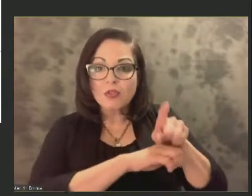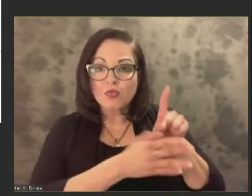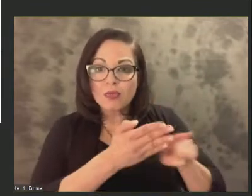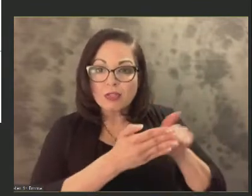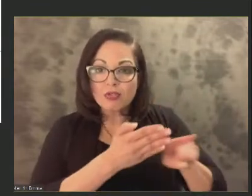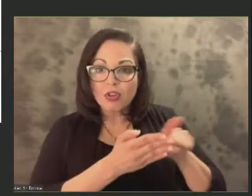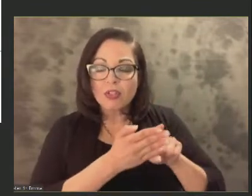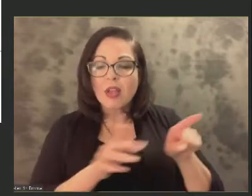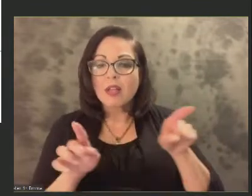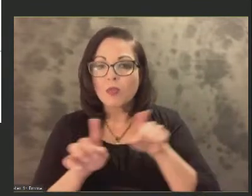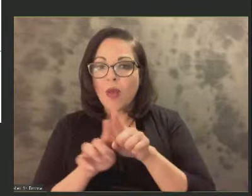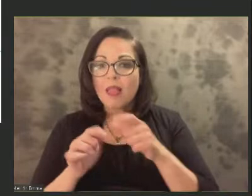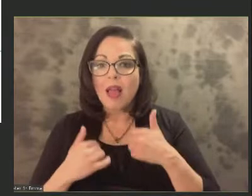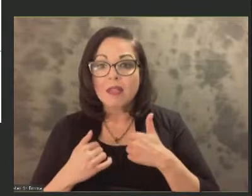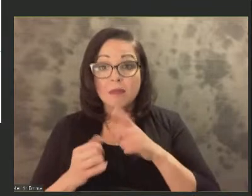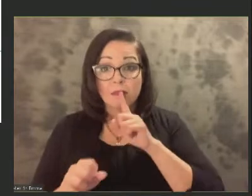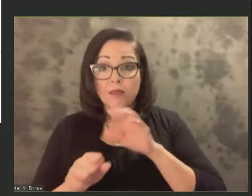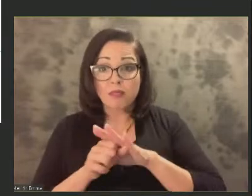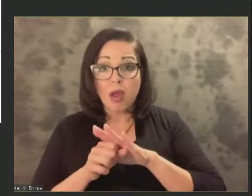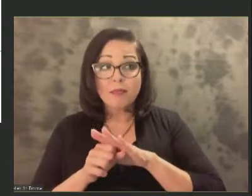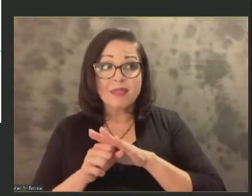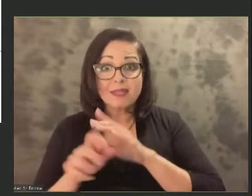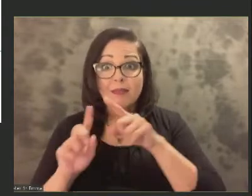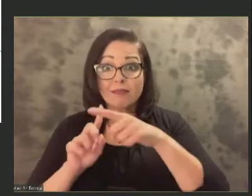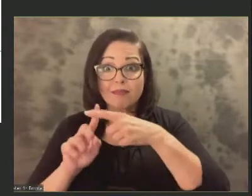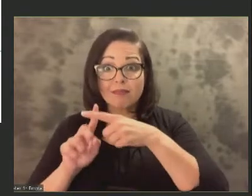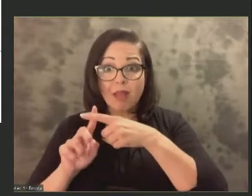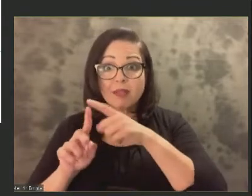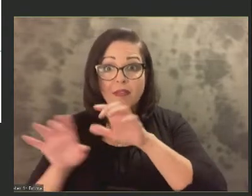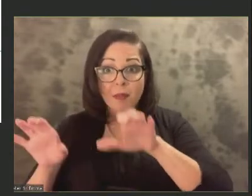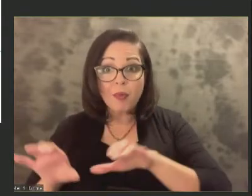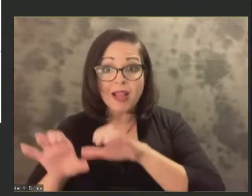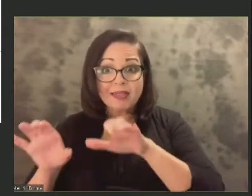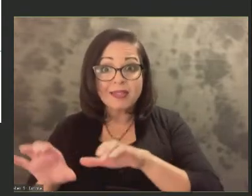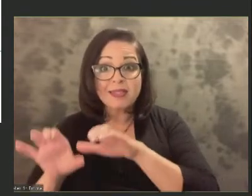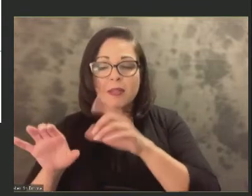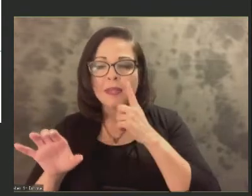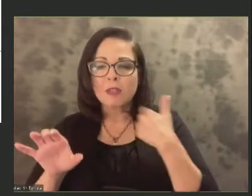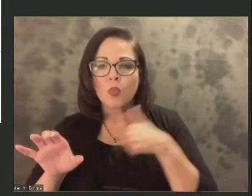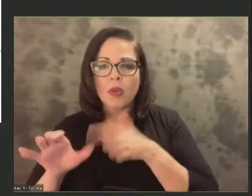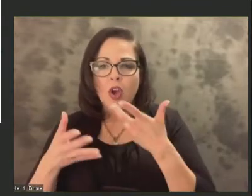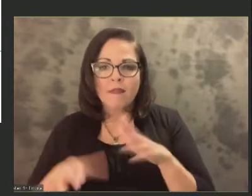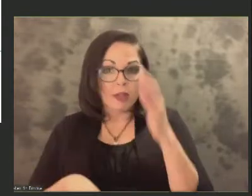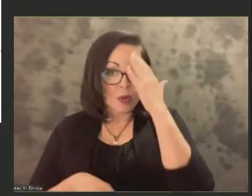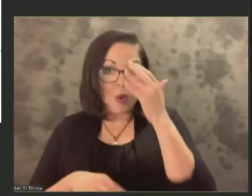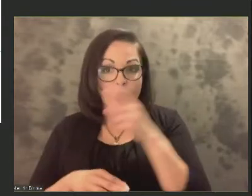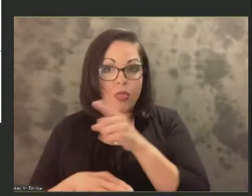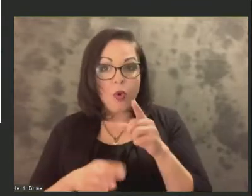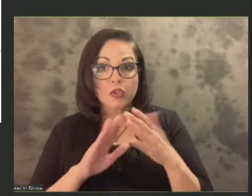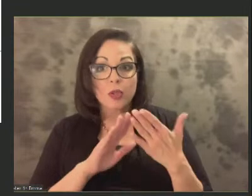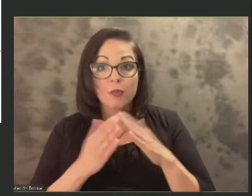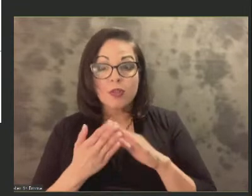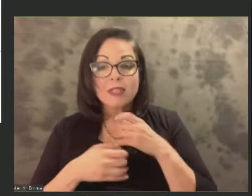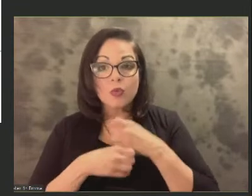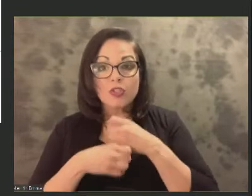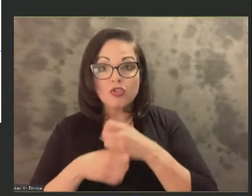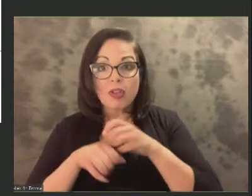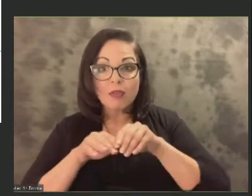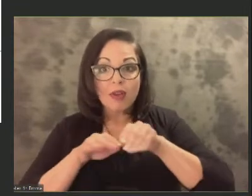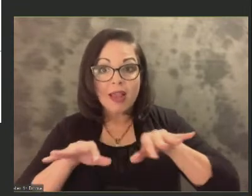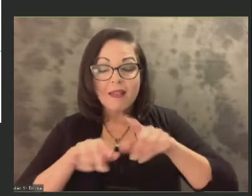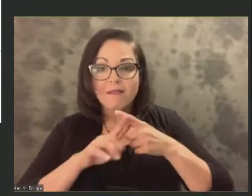as well as promising practices, because we know that the communities were generating